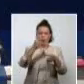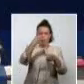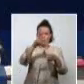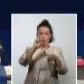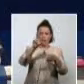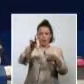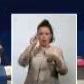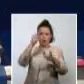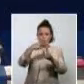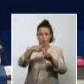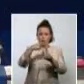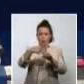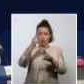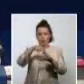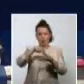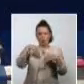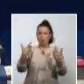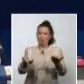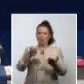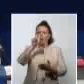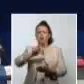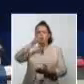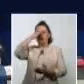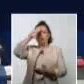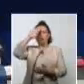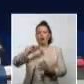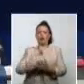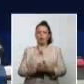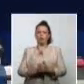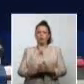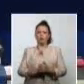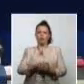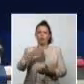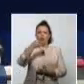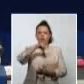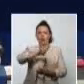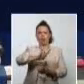Of the 20 new cases, 9 are female,